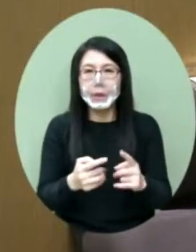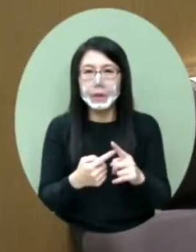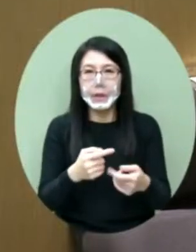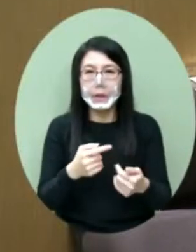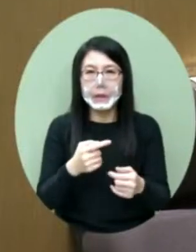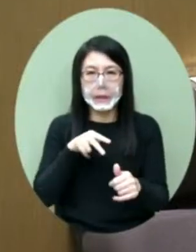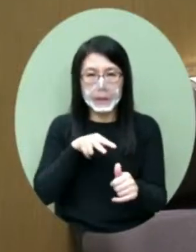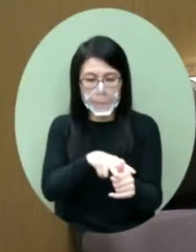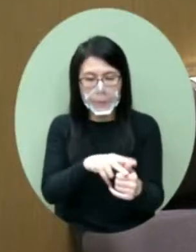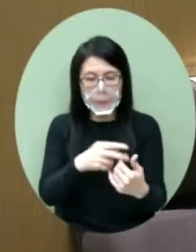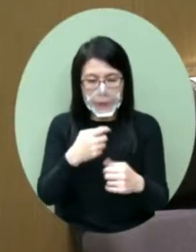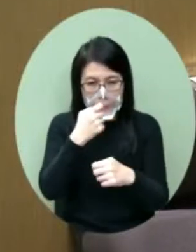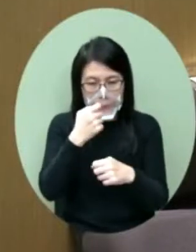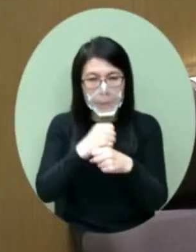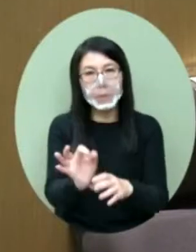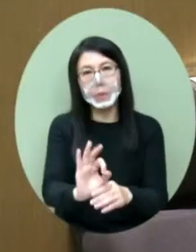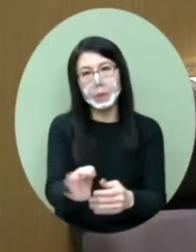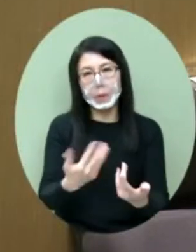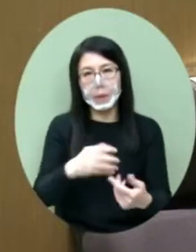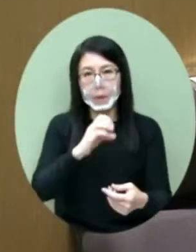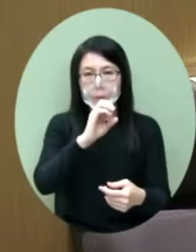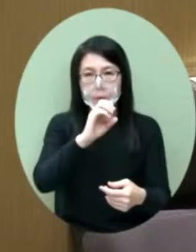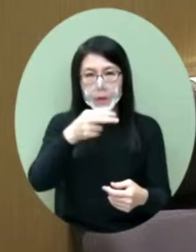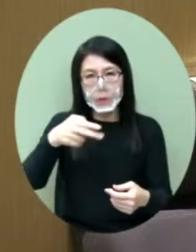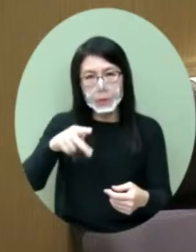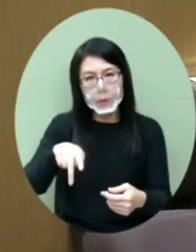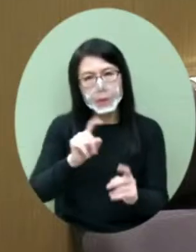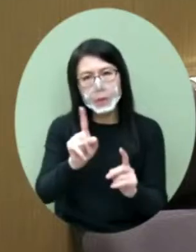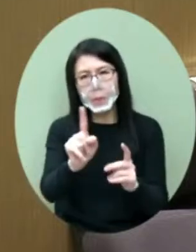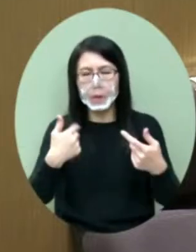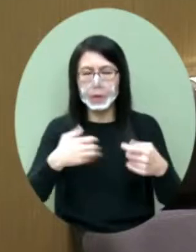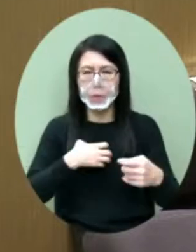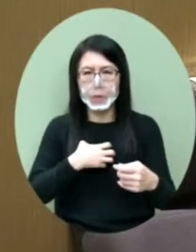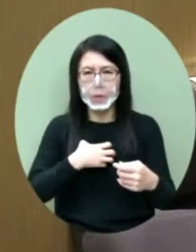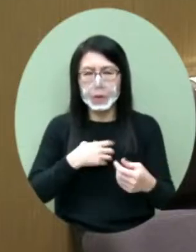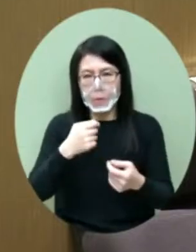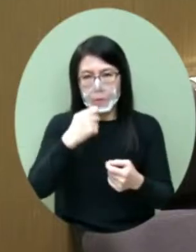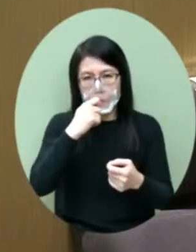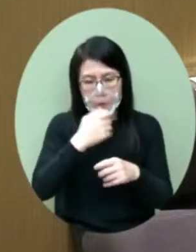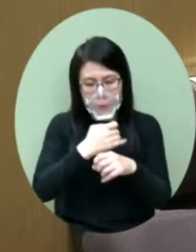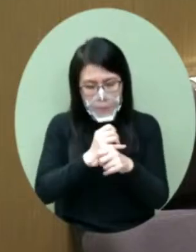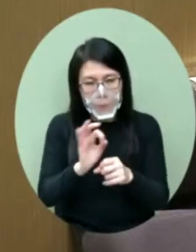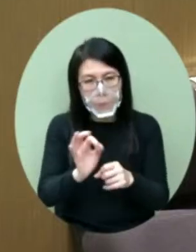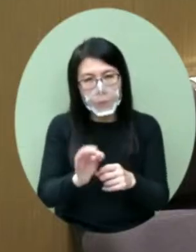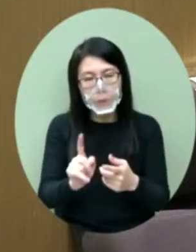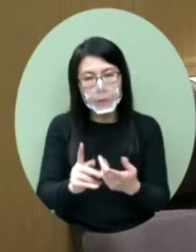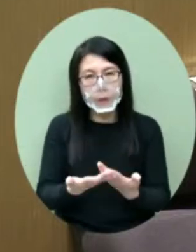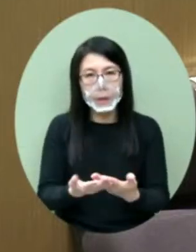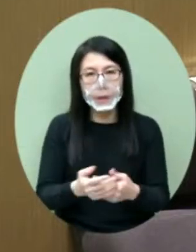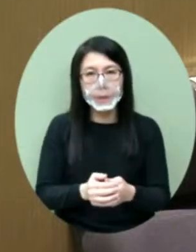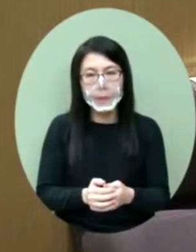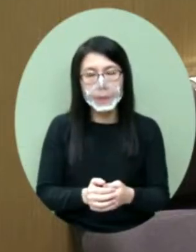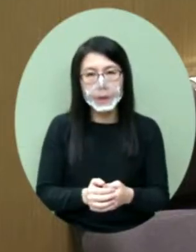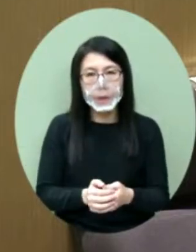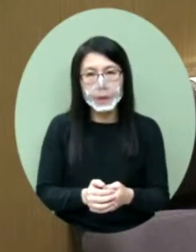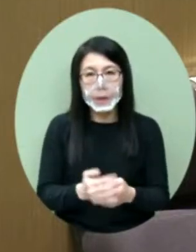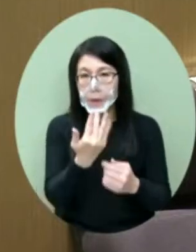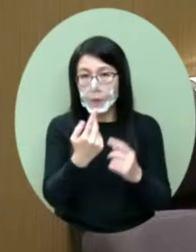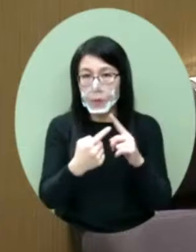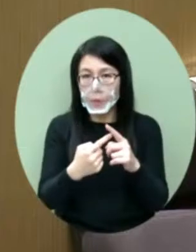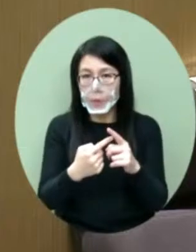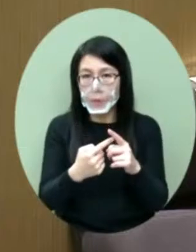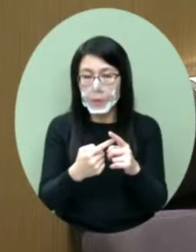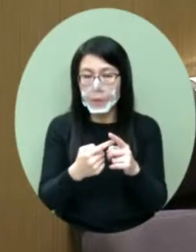about 35% of the people did not comply with CTNs. Well, have you conducted